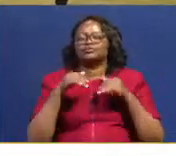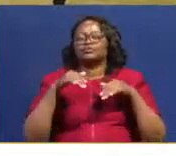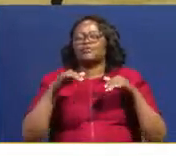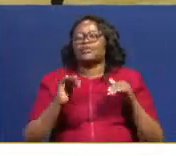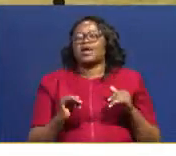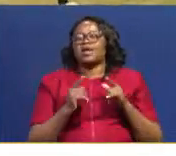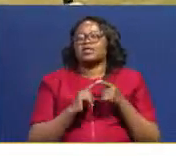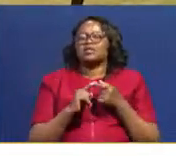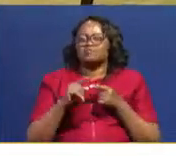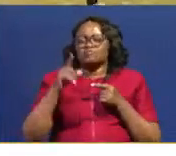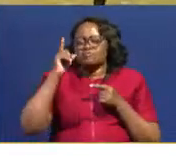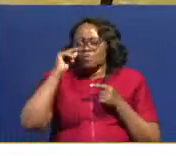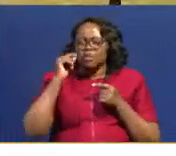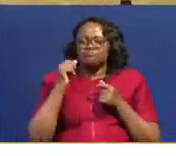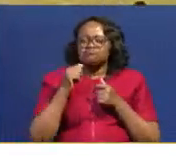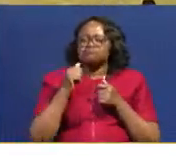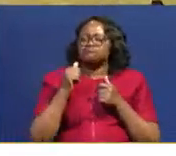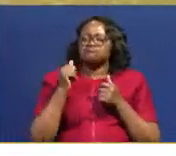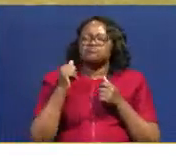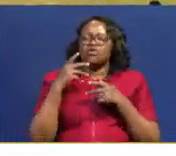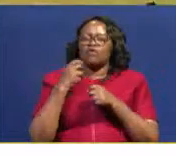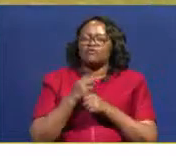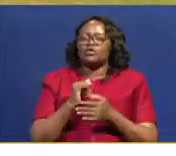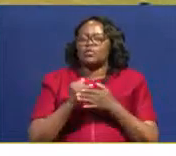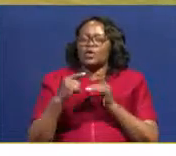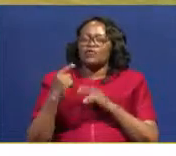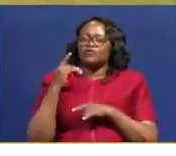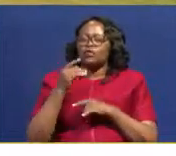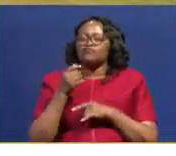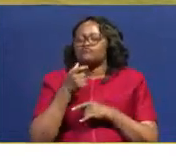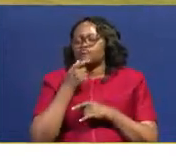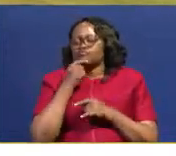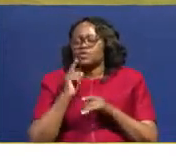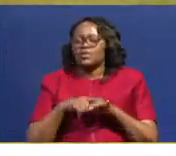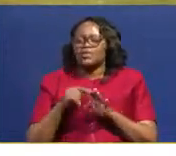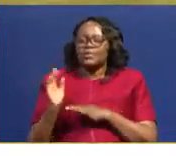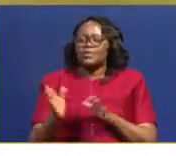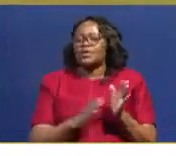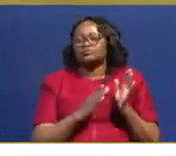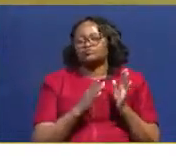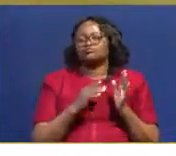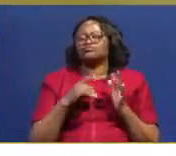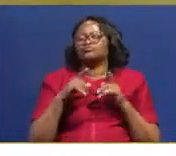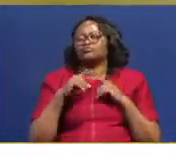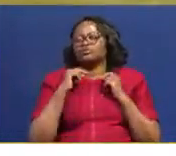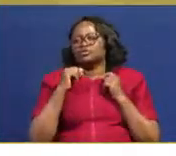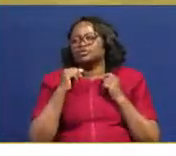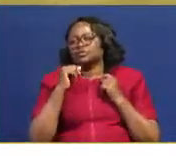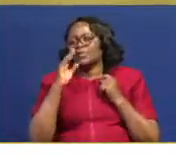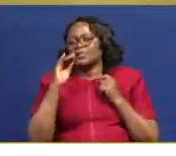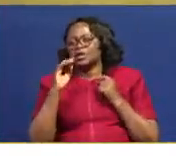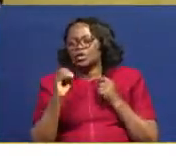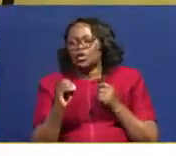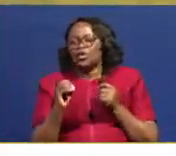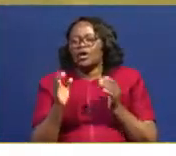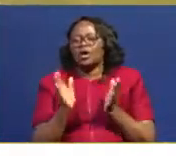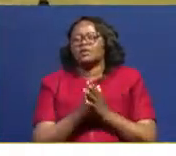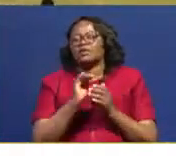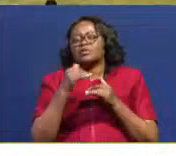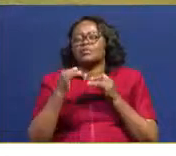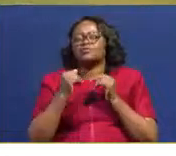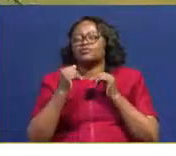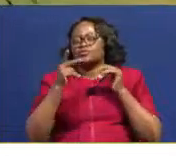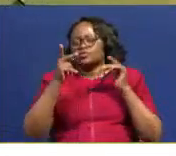smarting from their win over defending champions Gor Mahia as they prepare to host Bidco United at Mbaraki Sports Club. Muranga Seal will host Kakamega